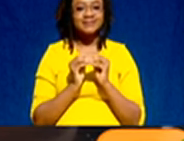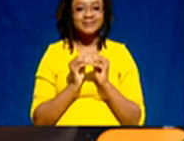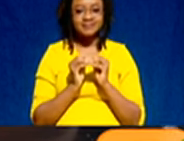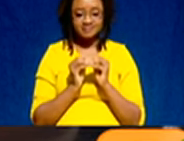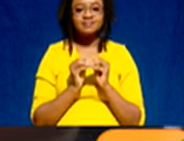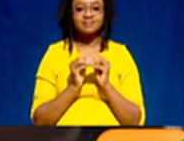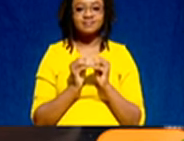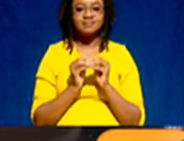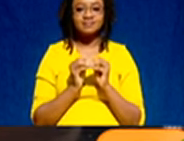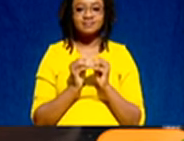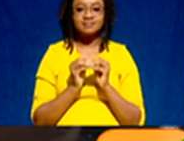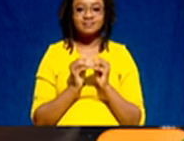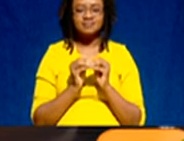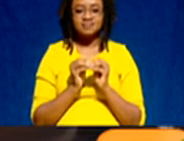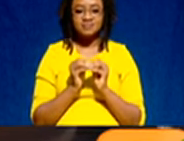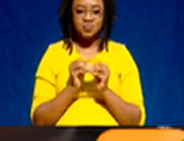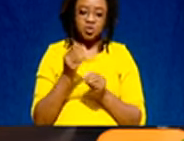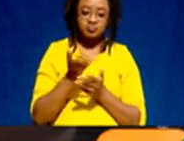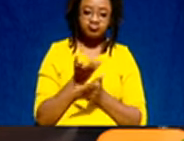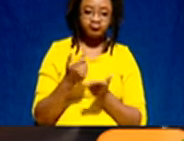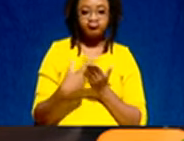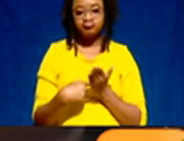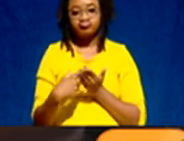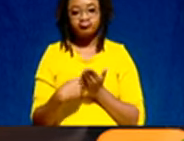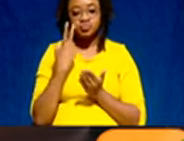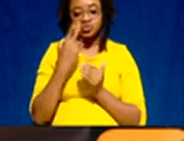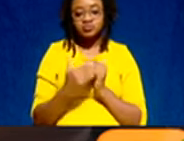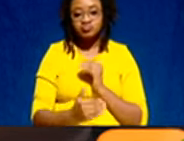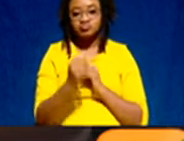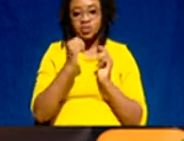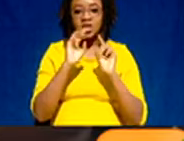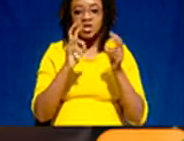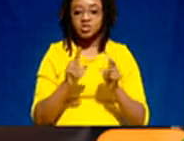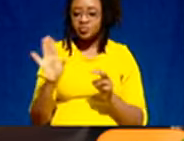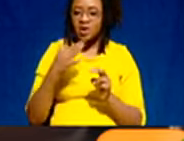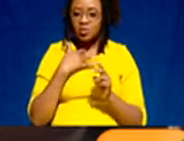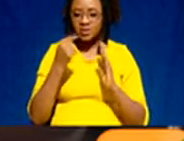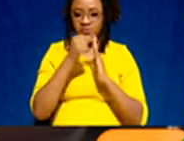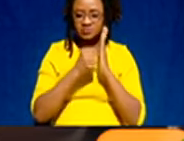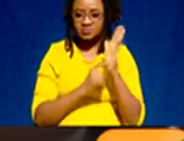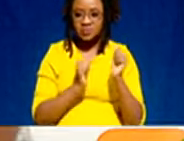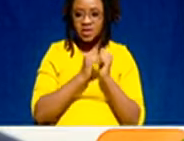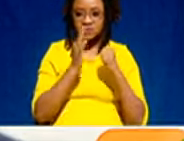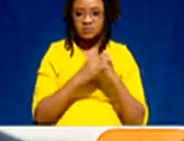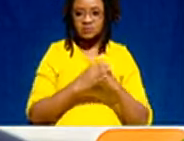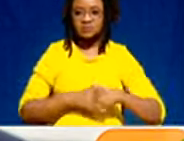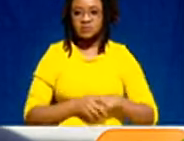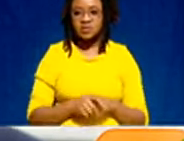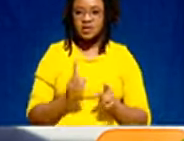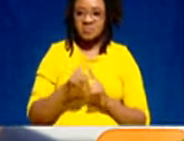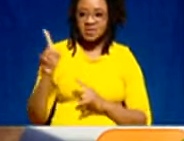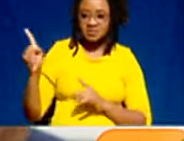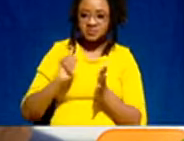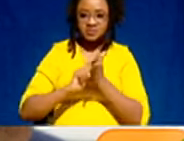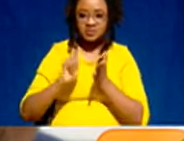meeting so that we can be able to discuss the 19 issues which they have laid on the ground. KMPDU